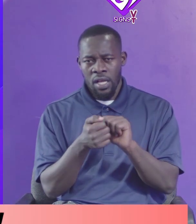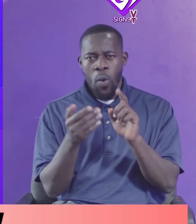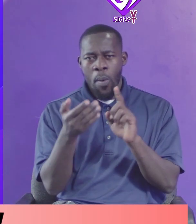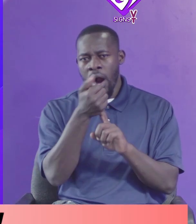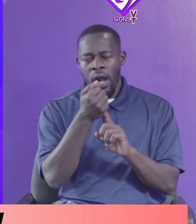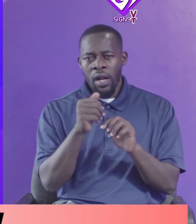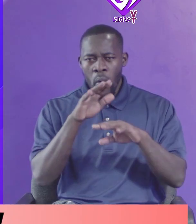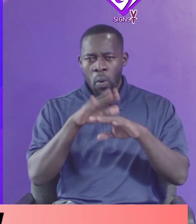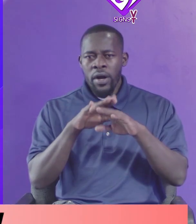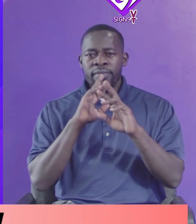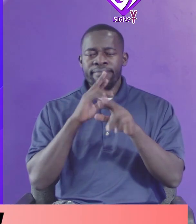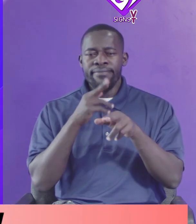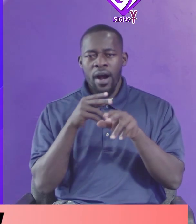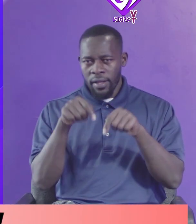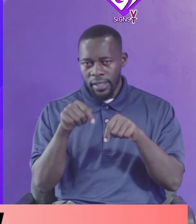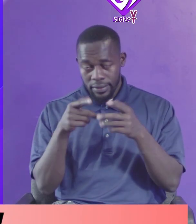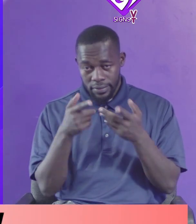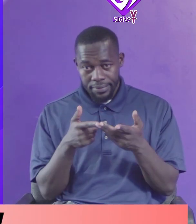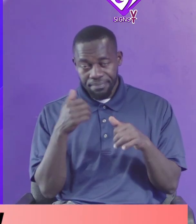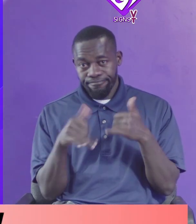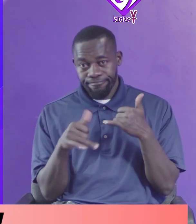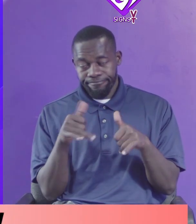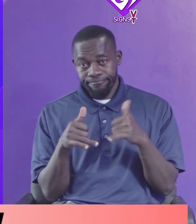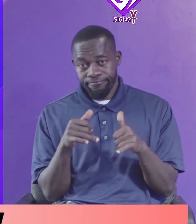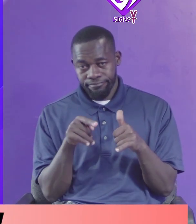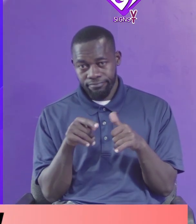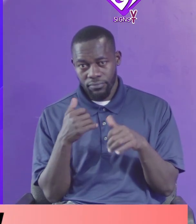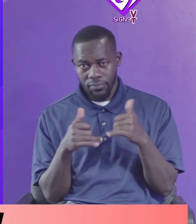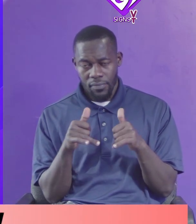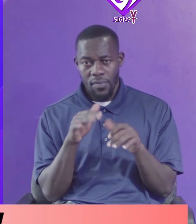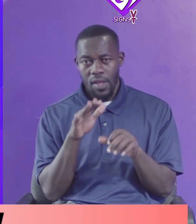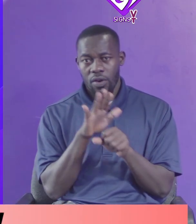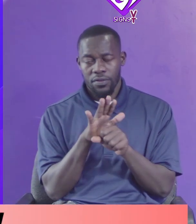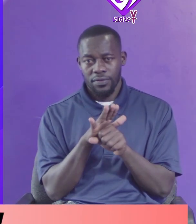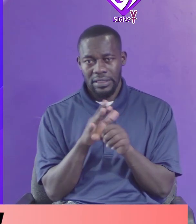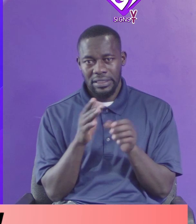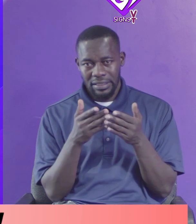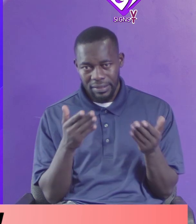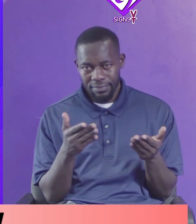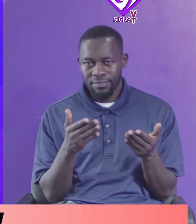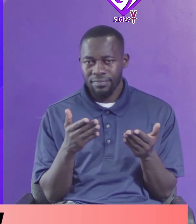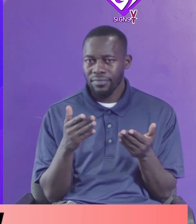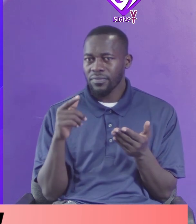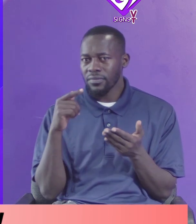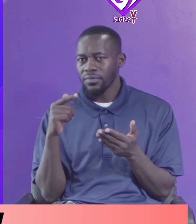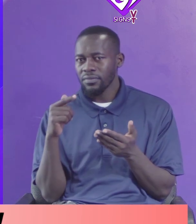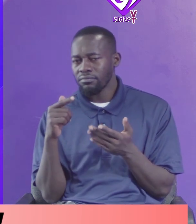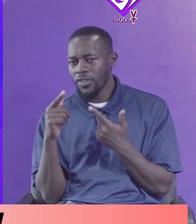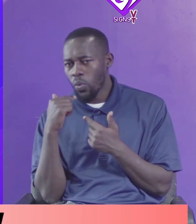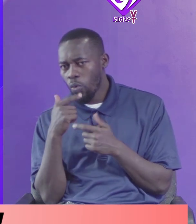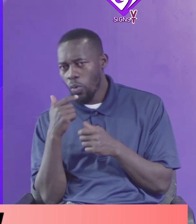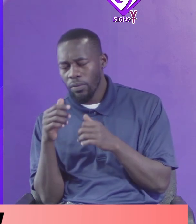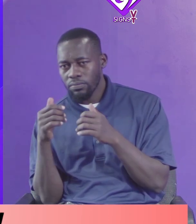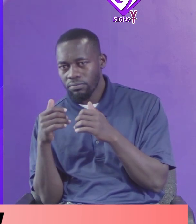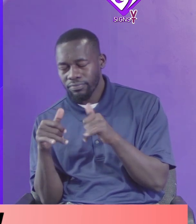Yeah. I mean, with this particular Leeds game, then a lot of qualities you mentioned, Ryan Chaki, Mamouche over there. They have